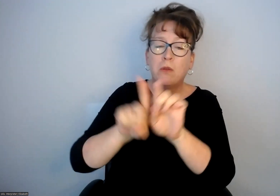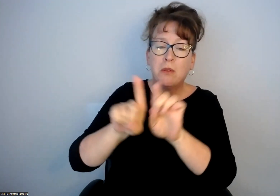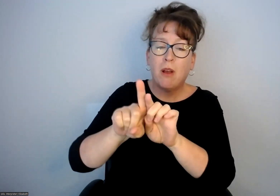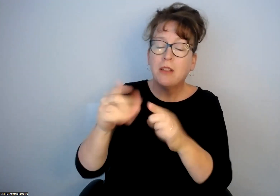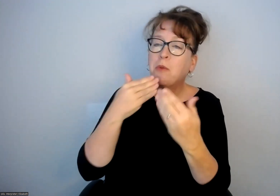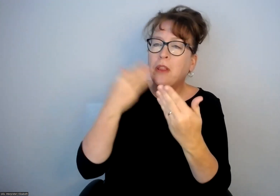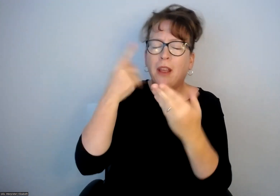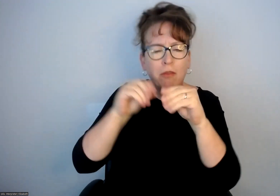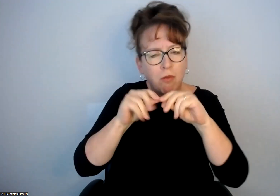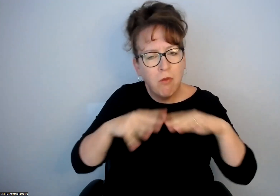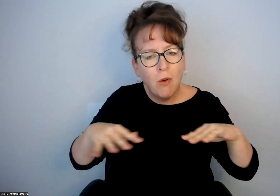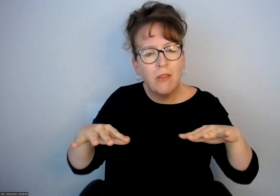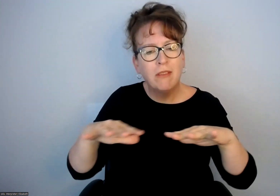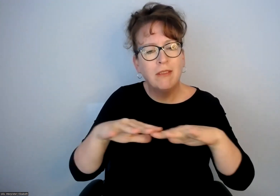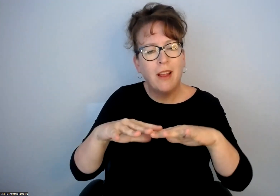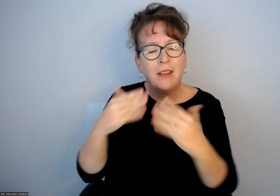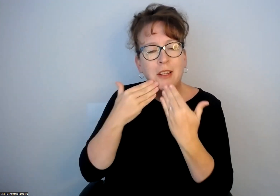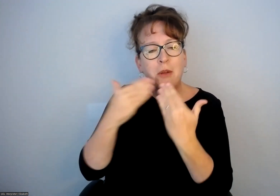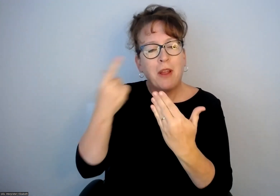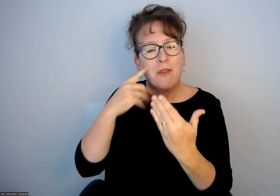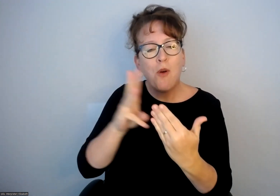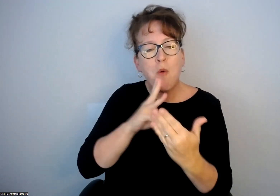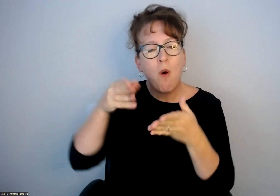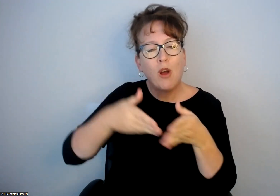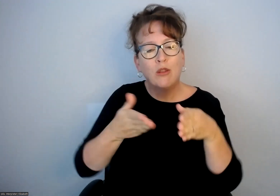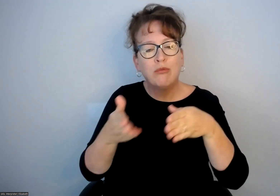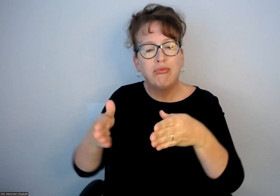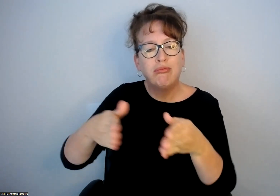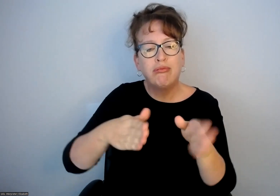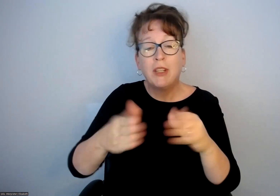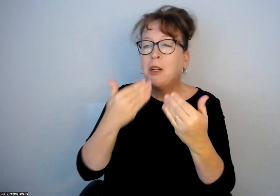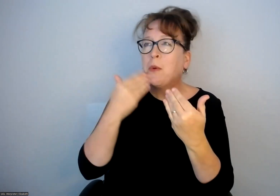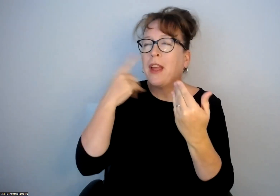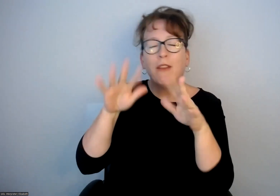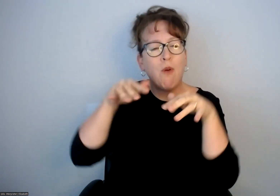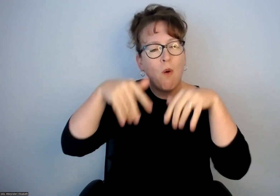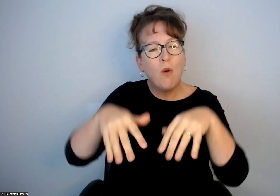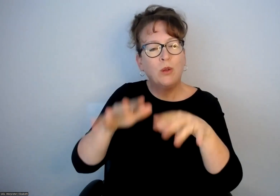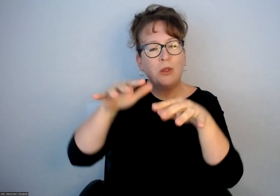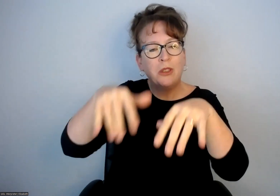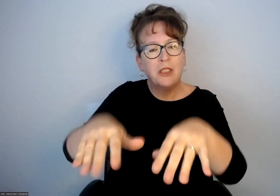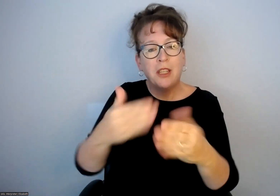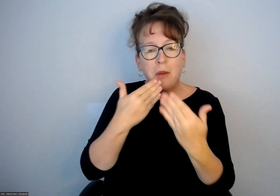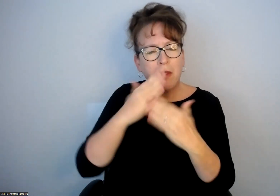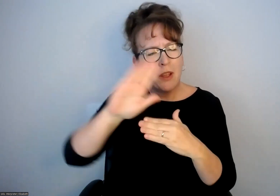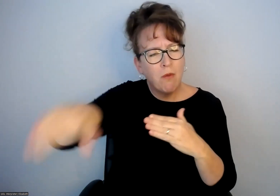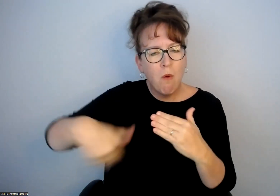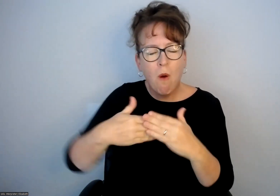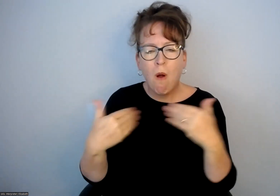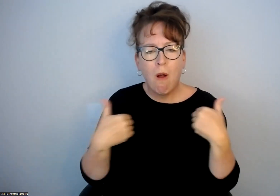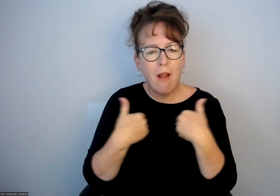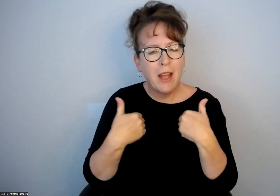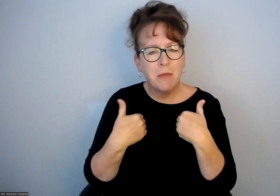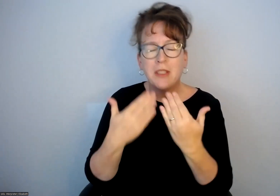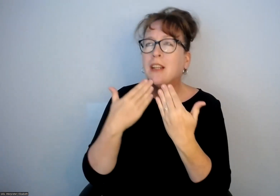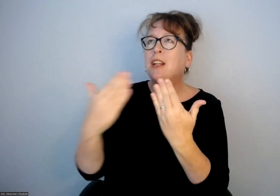the land. We thank you for the rivers. We thank you for the oceans. We thank you for all animals. We thank you for